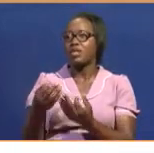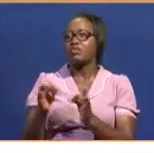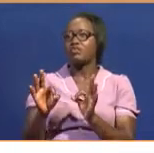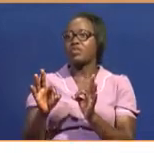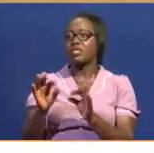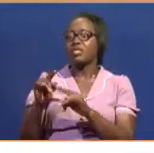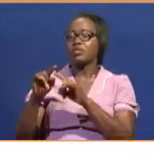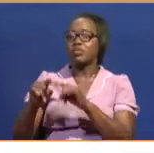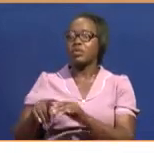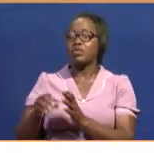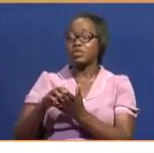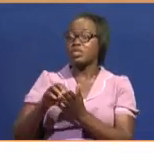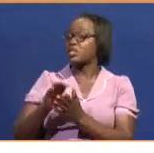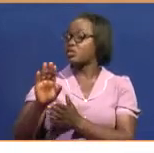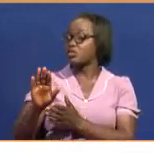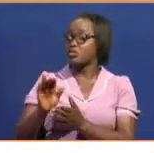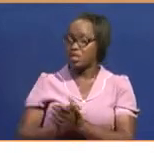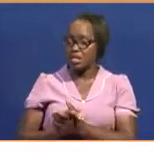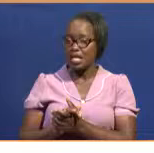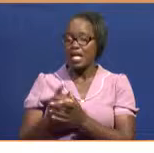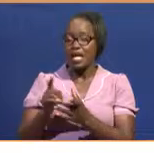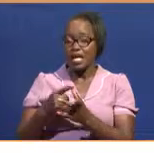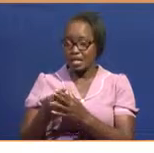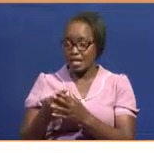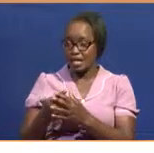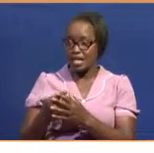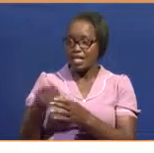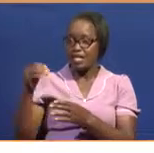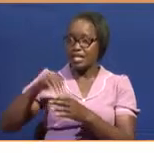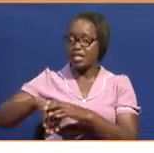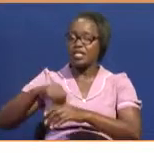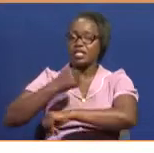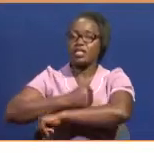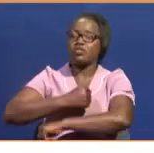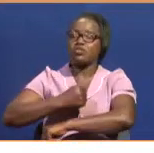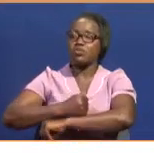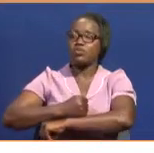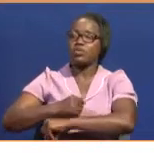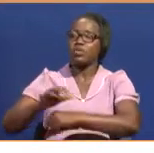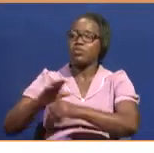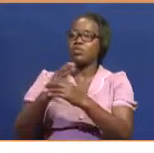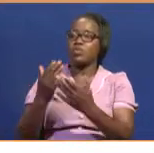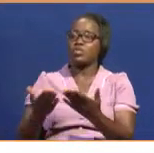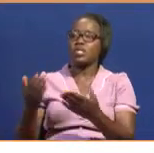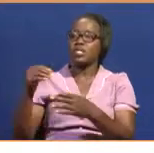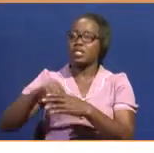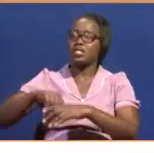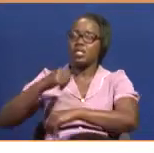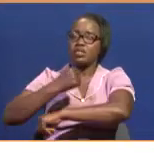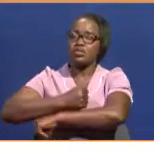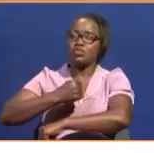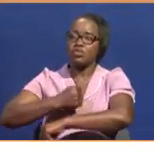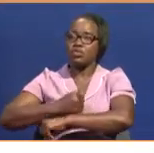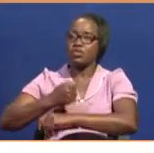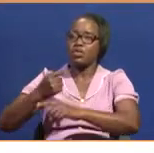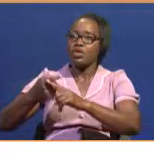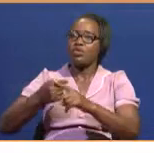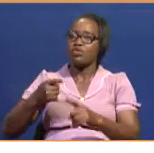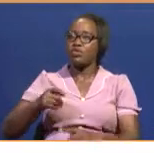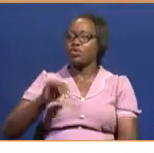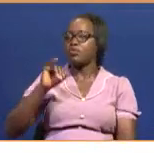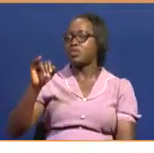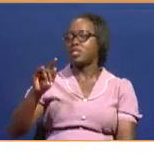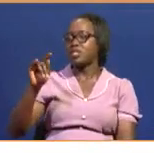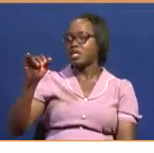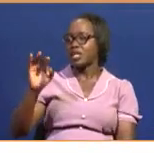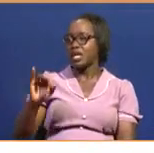depending on how your status is like. And if you look at the inter-schools, most of the kids who are playing inter-schools are from our JTI